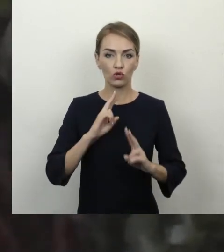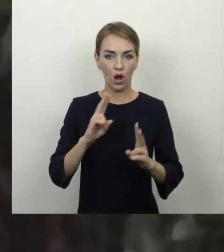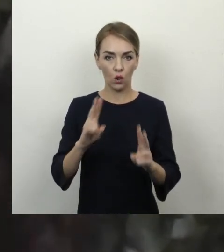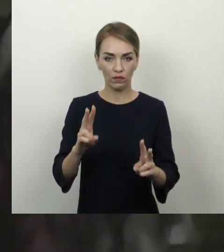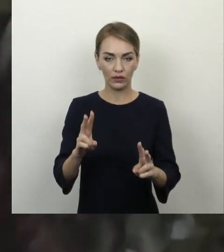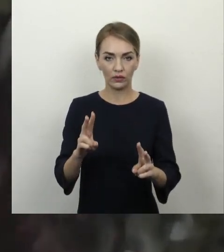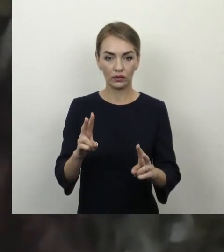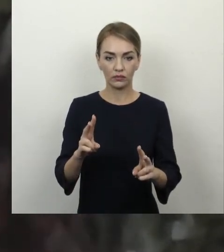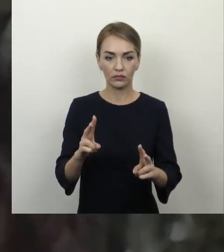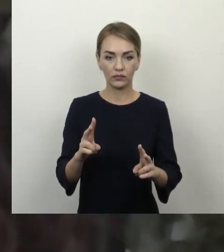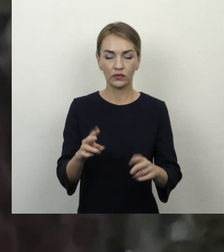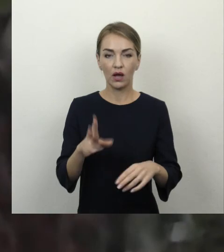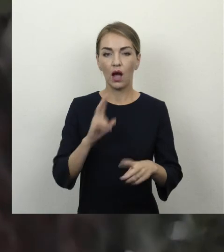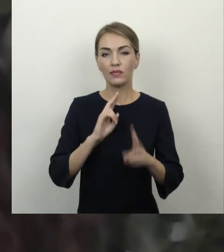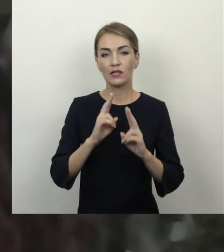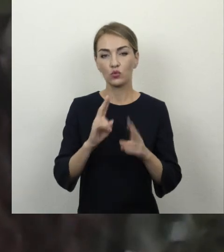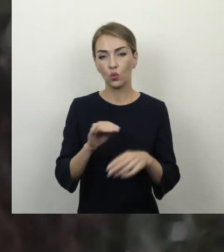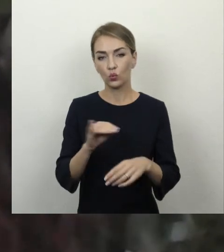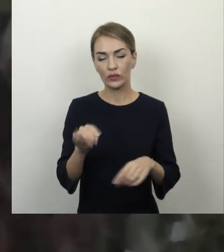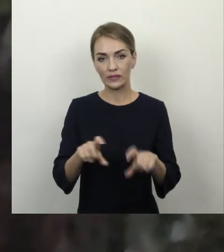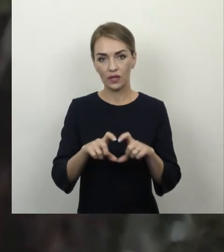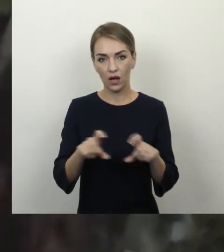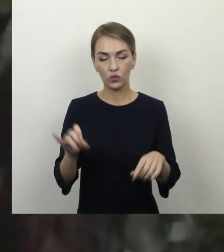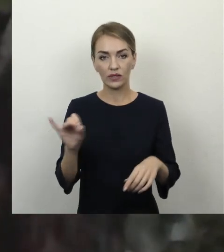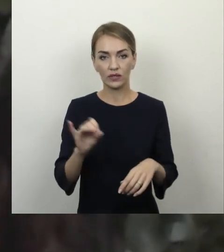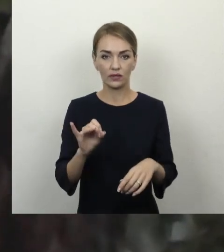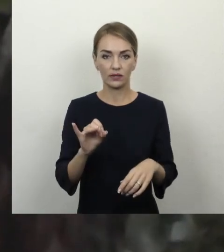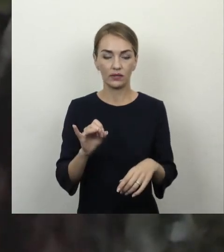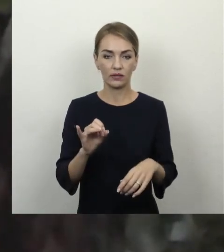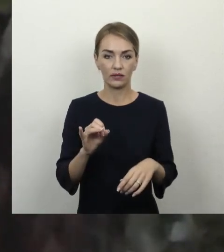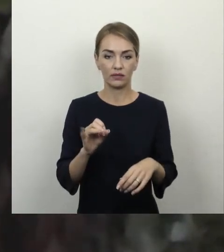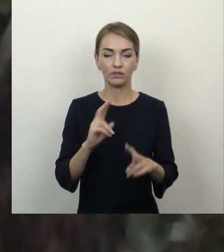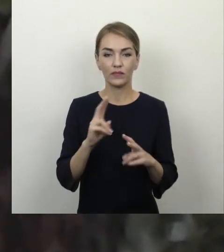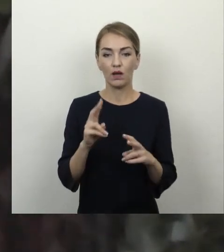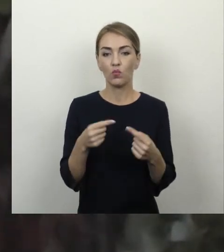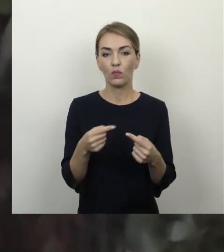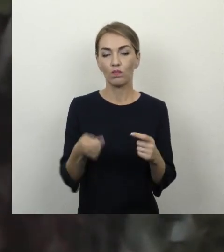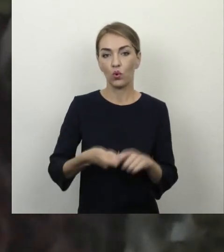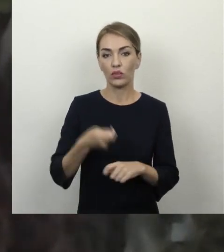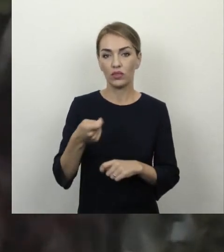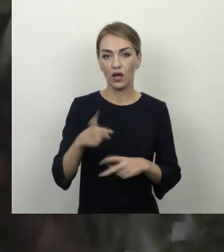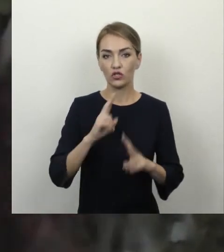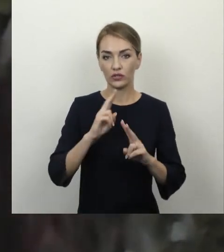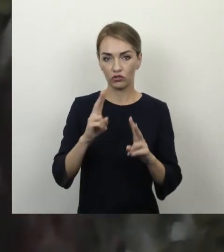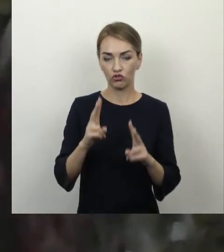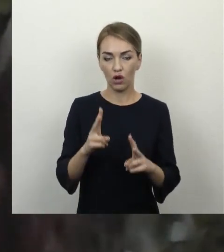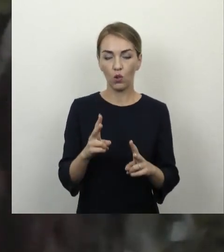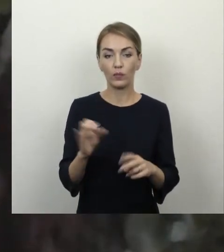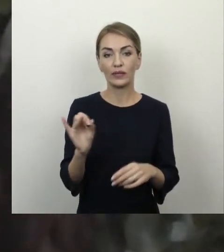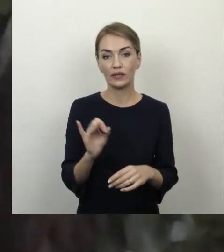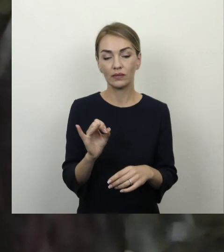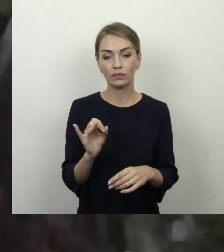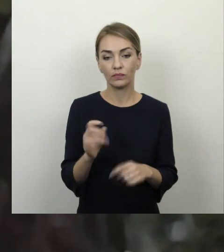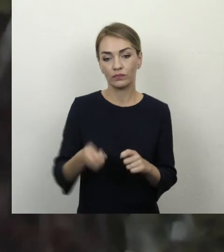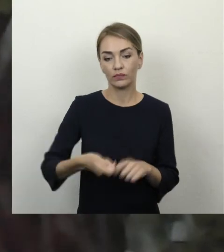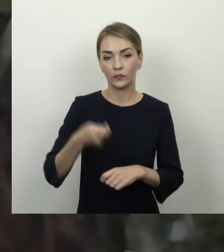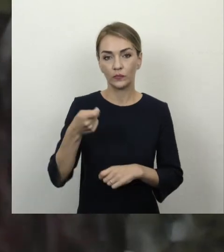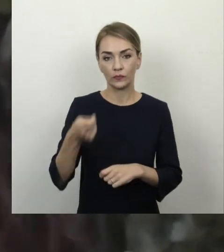complaints in courts. And, well, naturally, the appeal stage follows, if